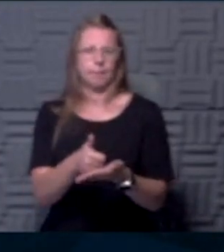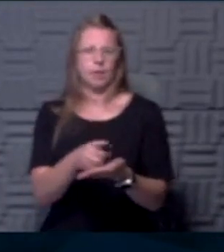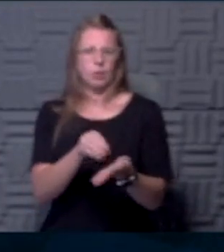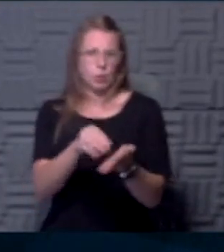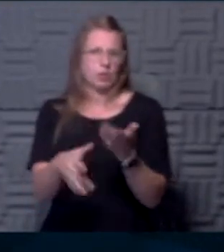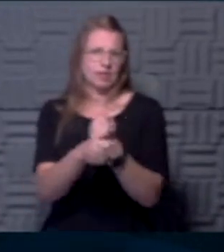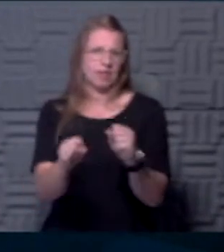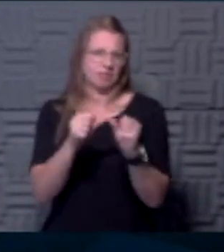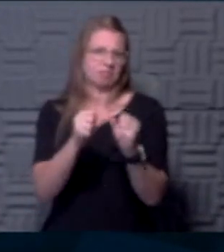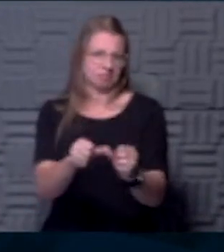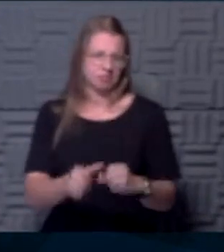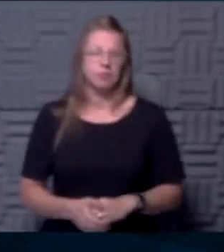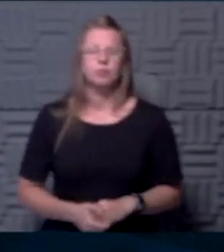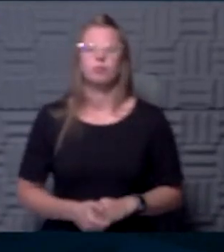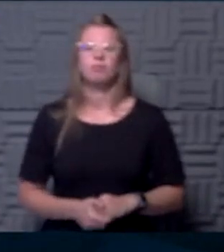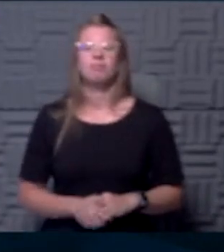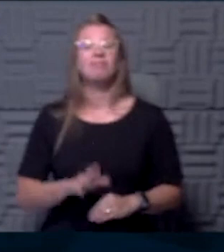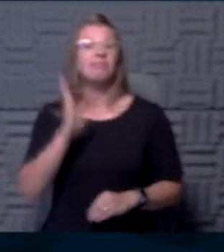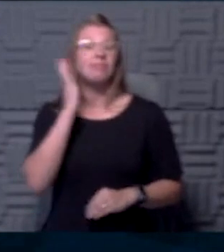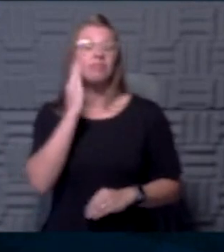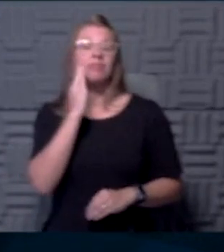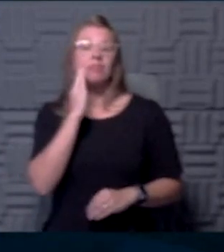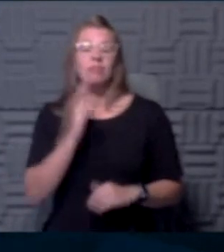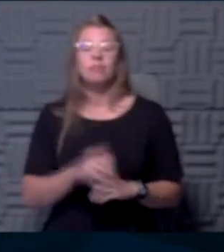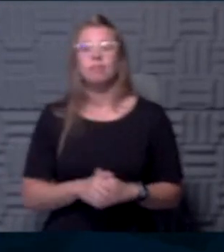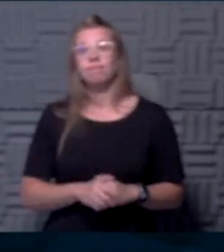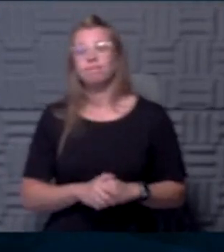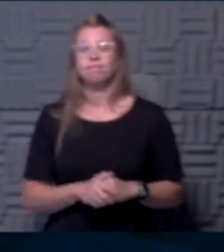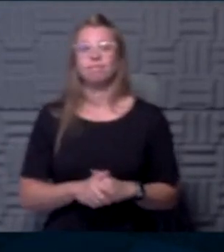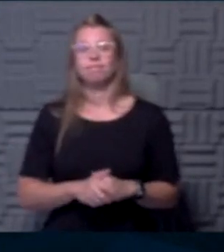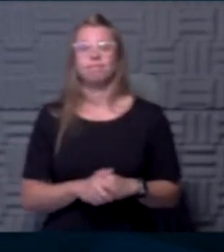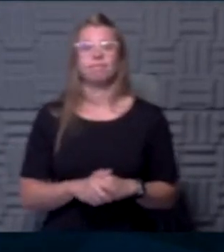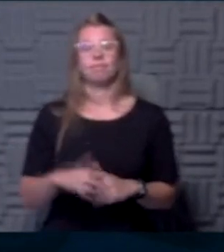safe. We're all sort of on a